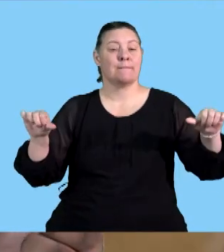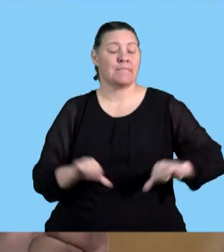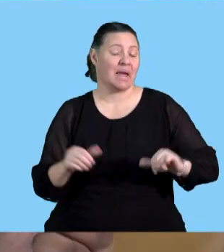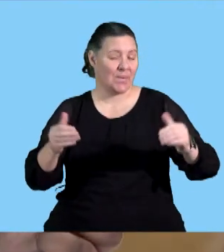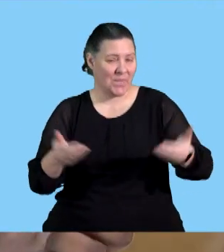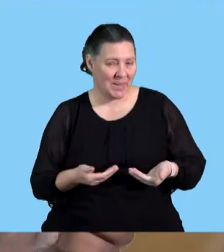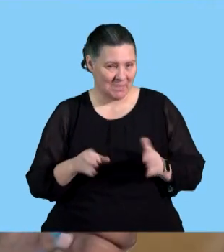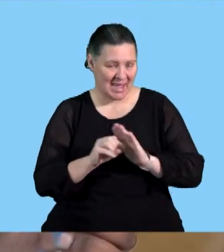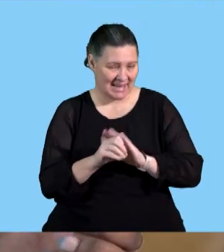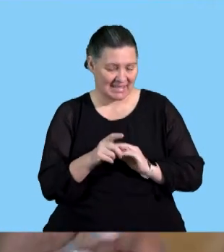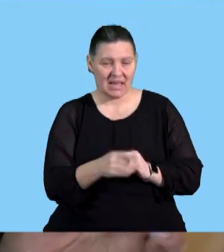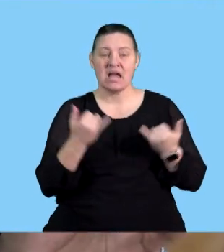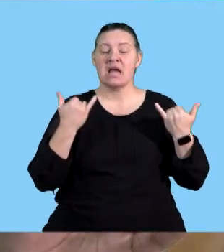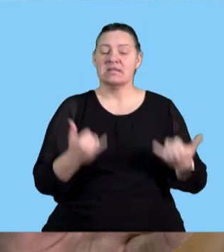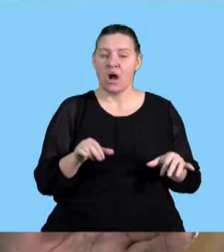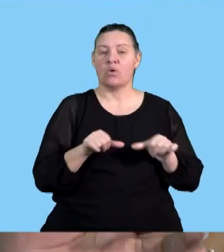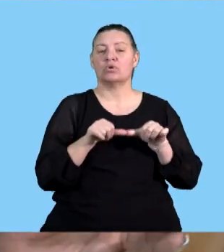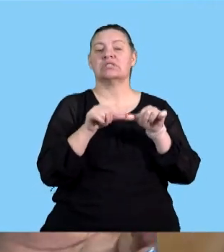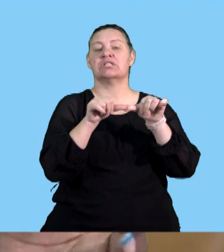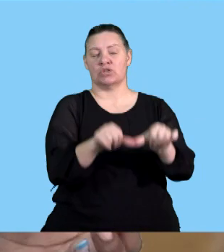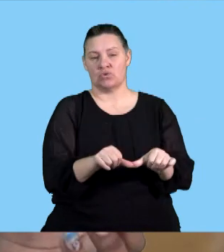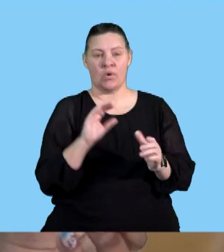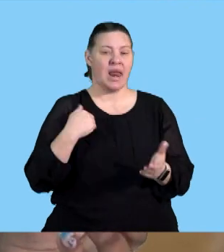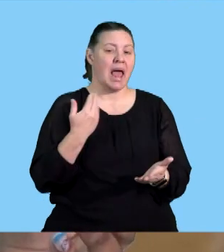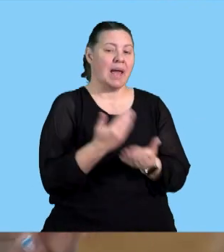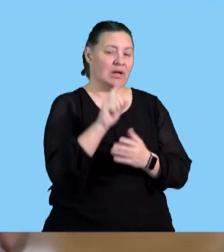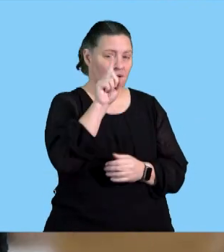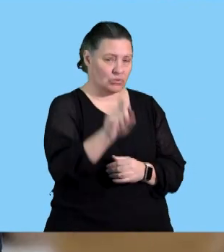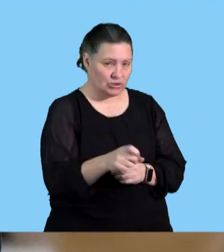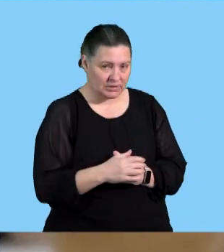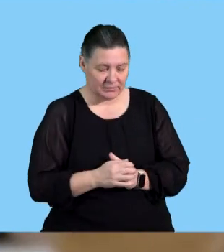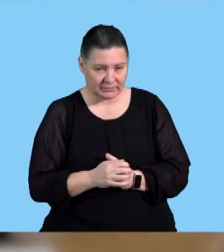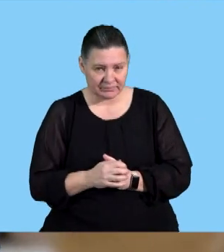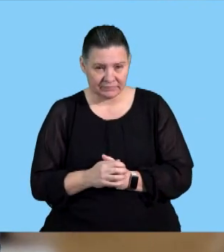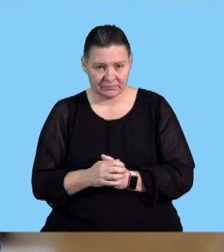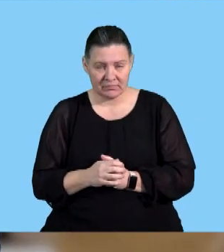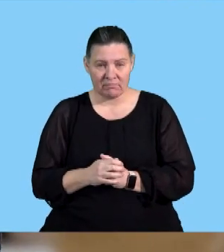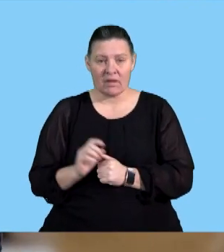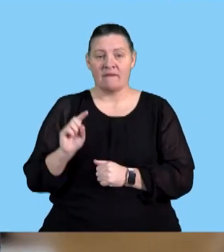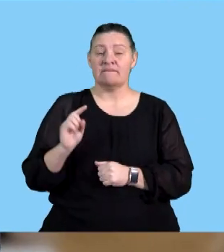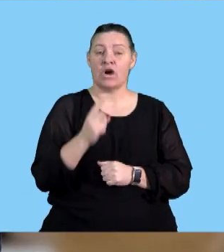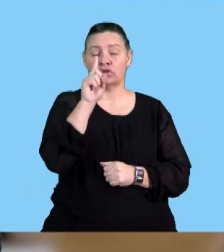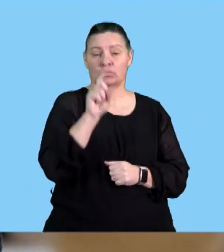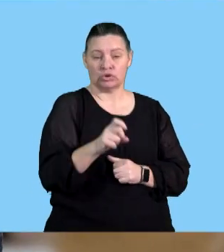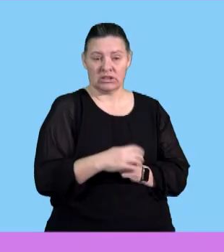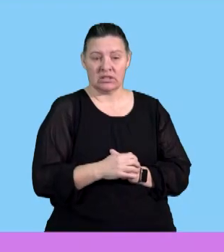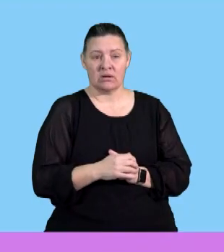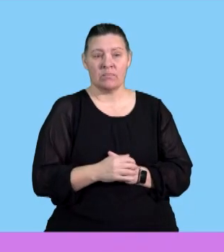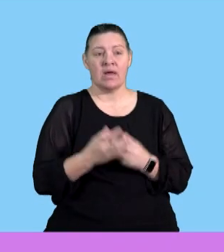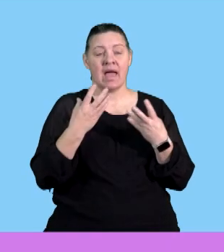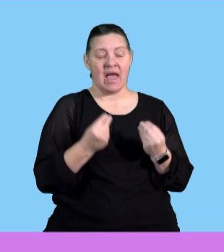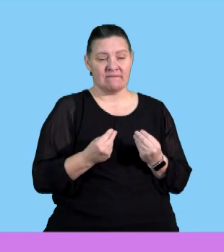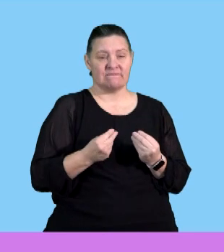Welcome back from the ad break. Now let us continue with our application questions. Looking at the first question, we